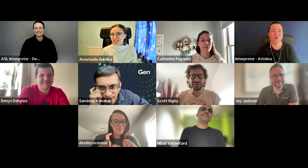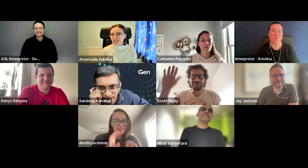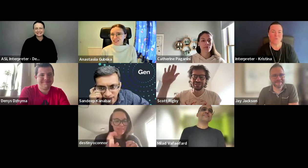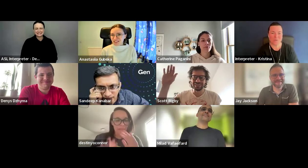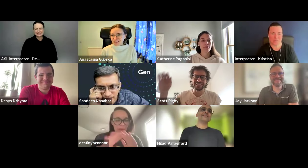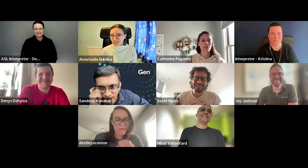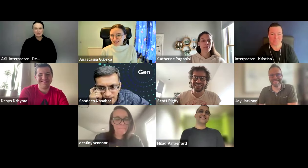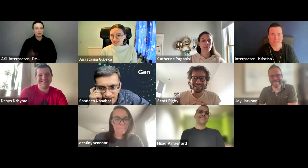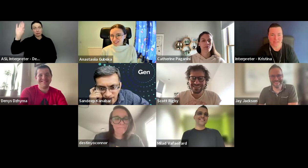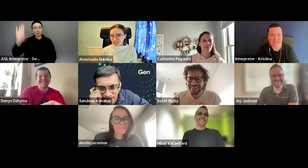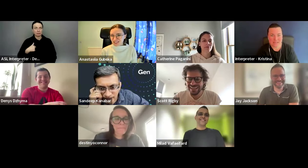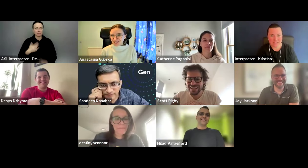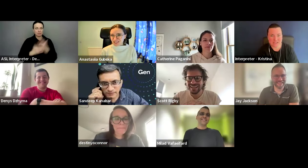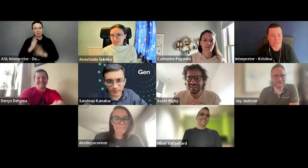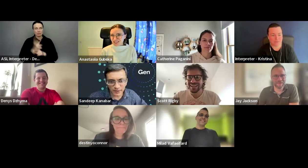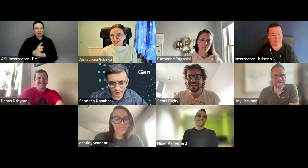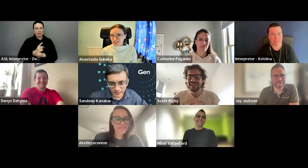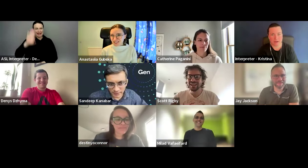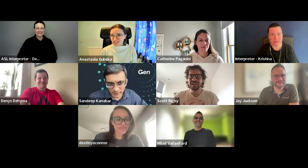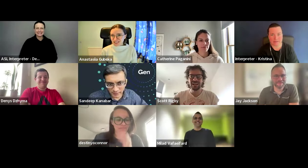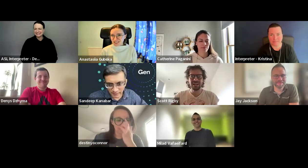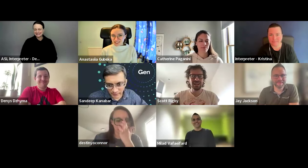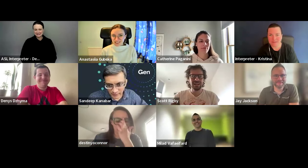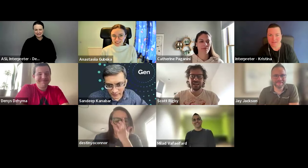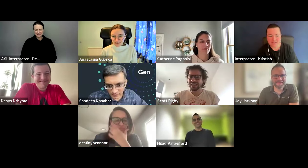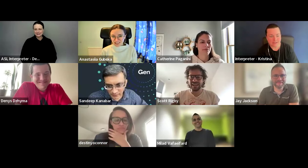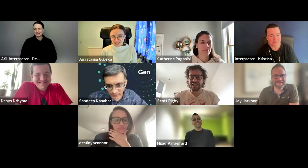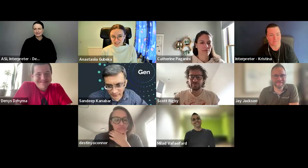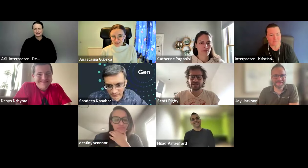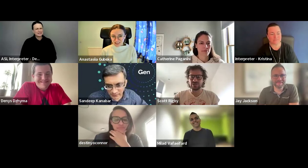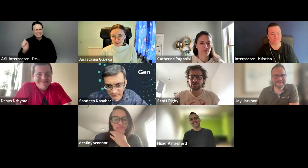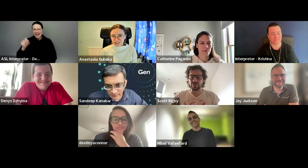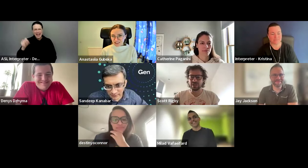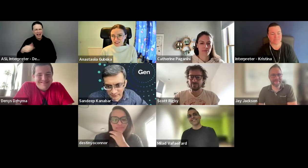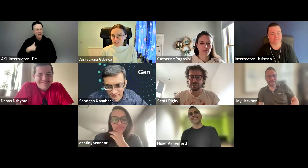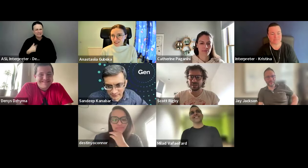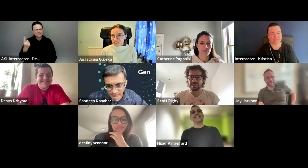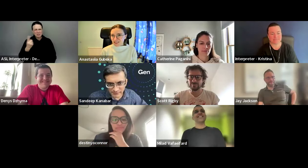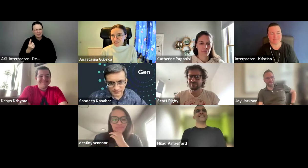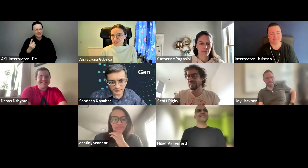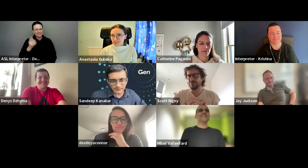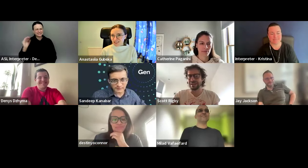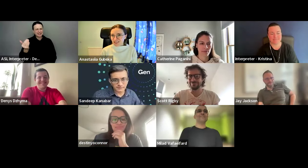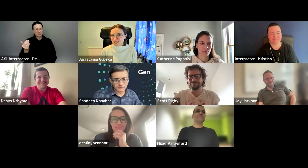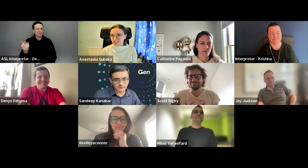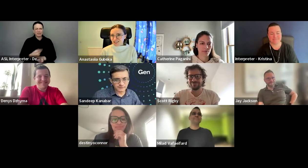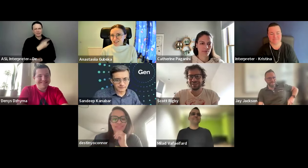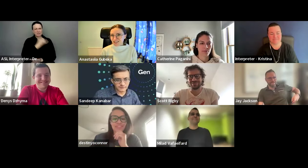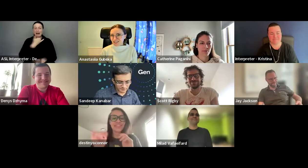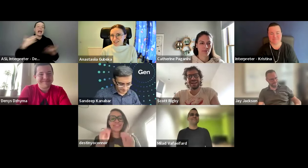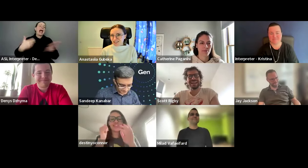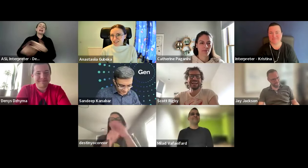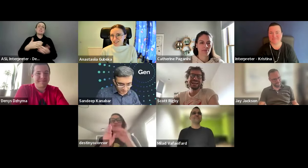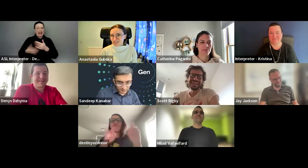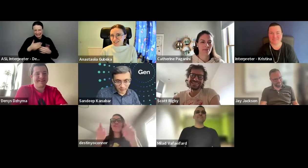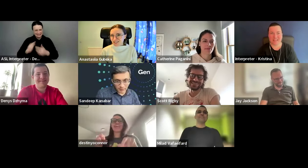I'm just doing it Oh, manually, I guess. that, yeah, it should be at the bottom. Yeah, I'm not sure why my I'm anyway, I'm not